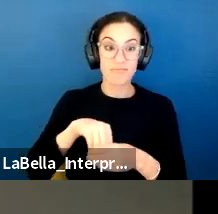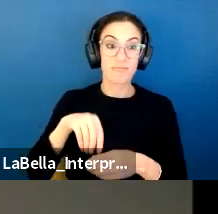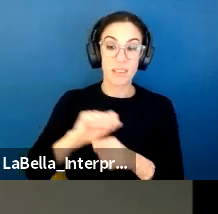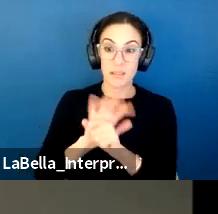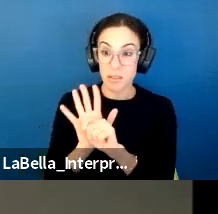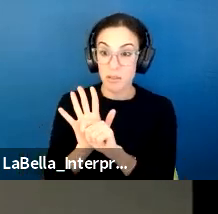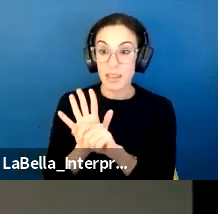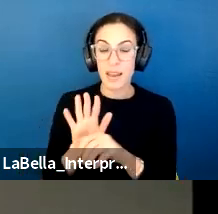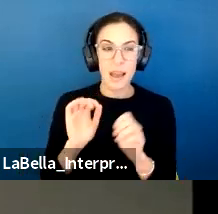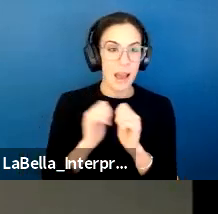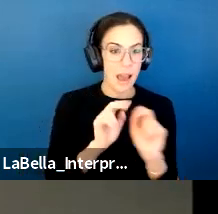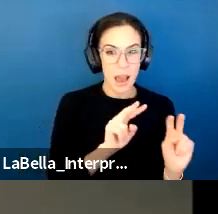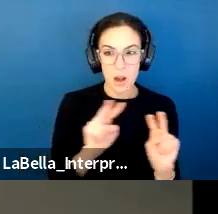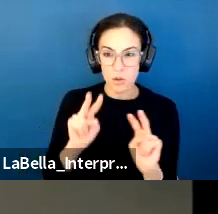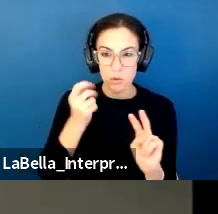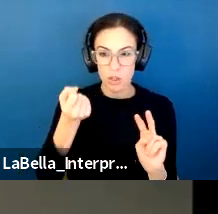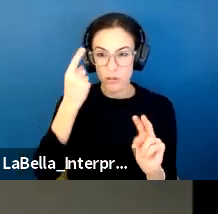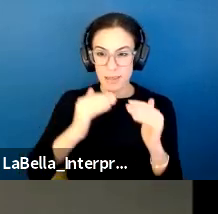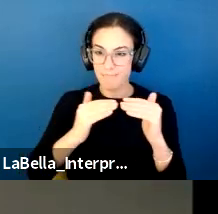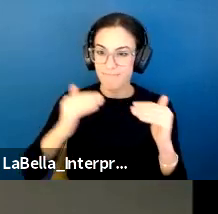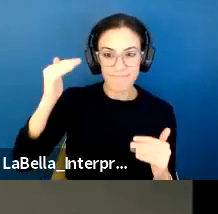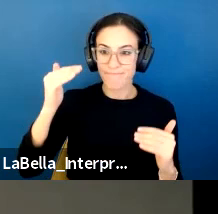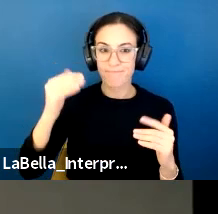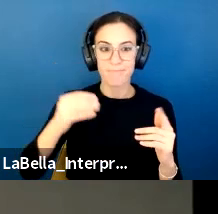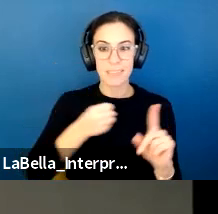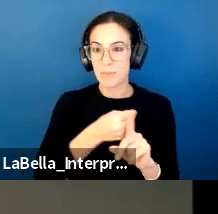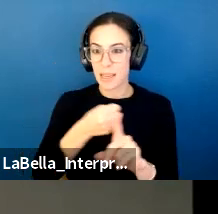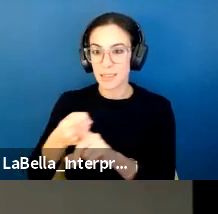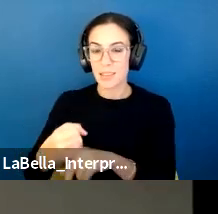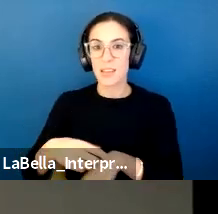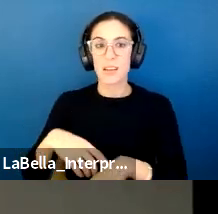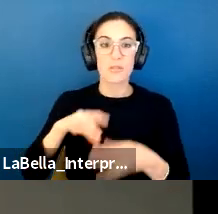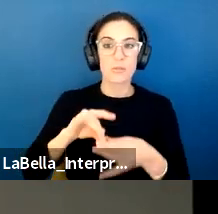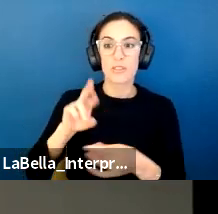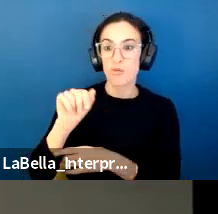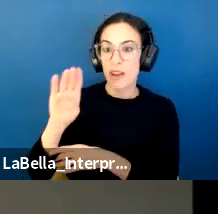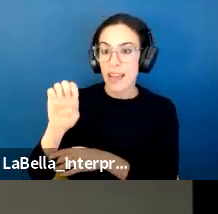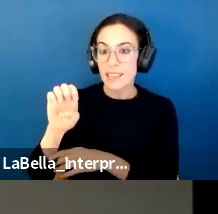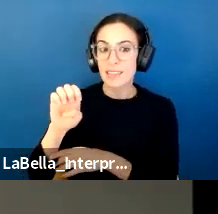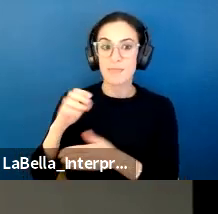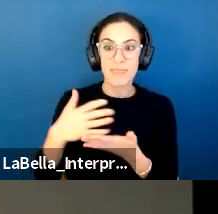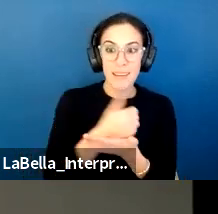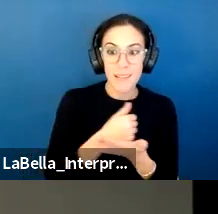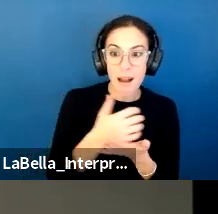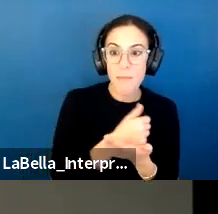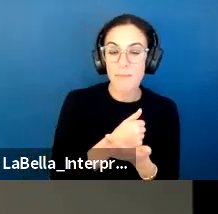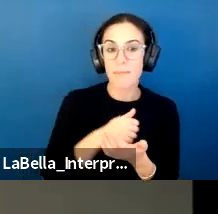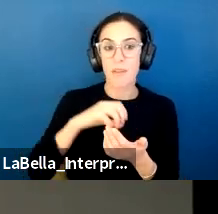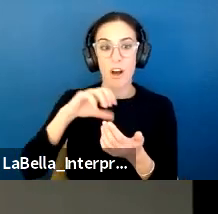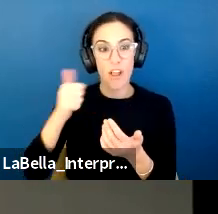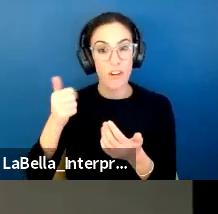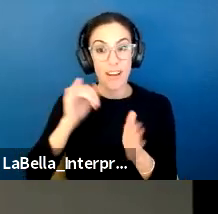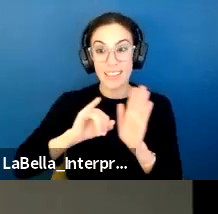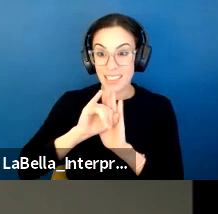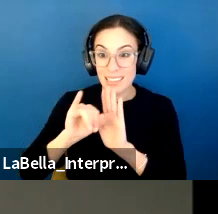understand disparities in race, income, and other markers of identity and lived